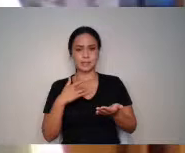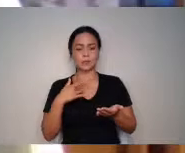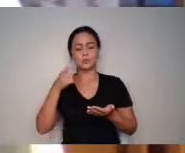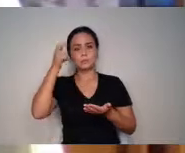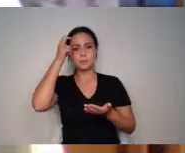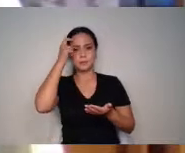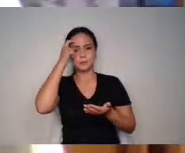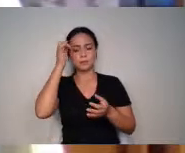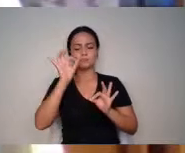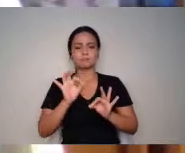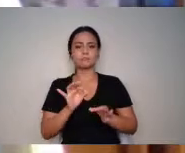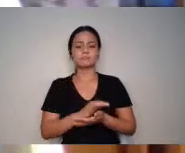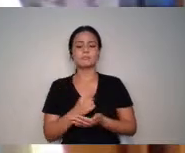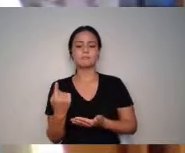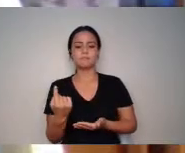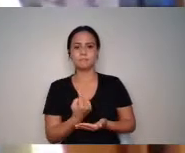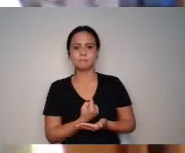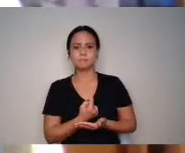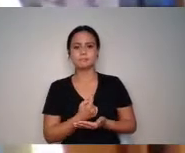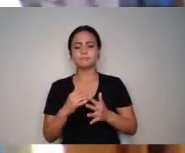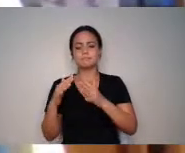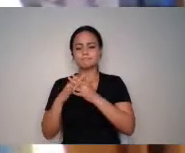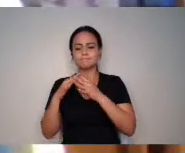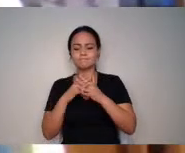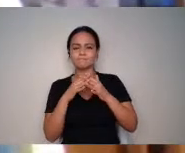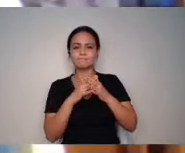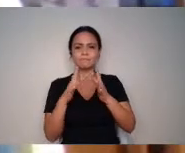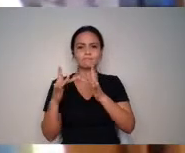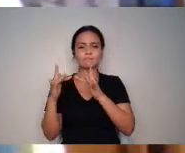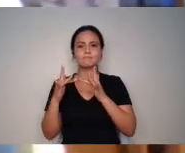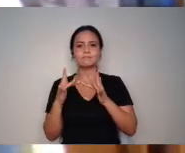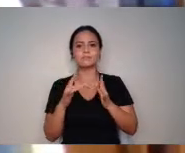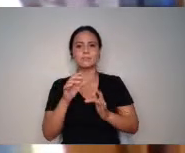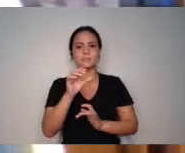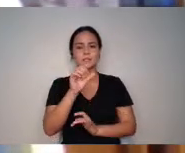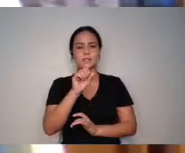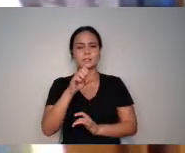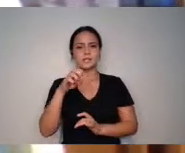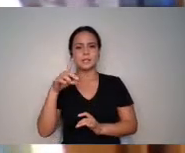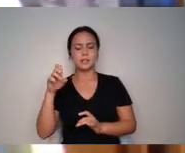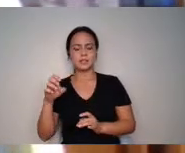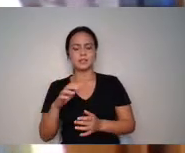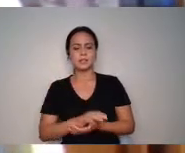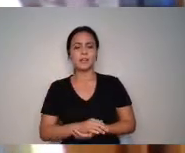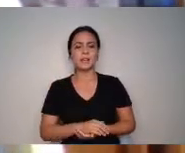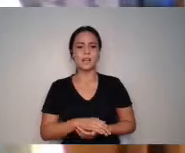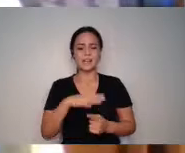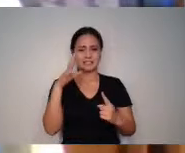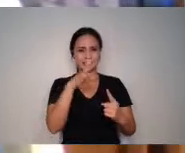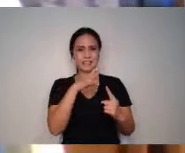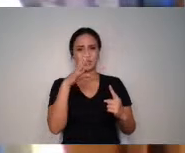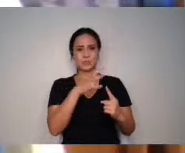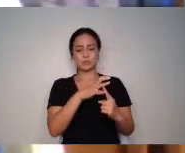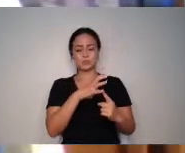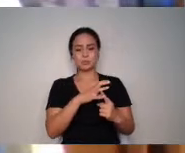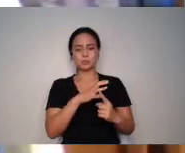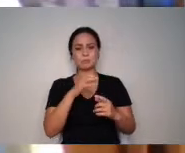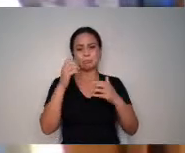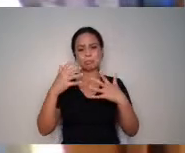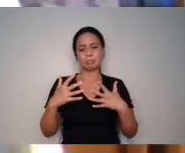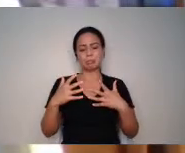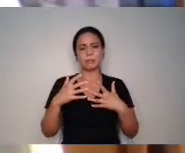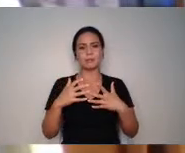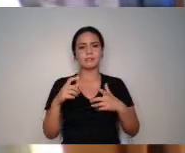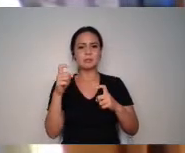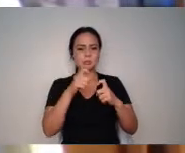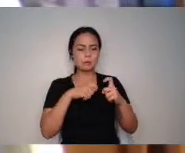establish long-lasting programs for mental health that are connected to the situation of